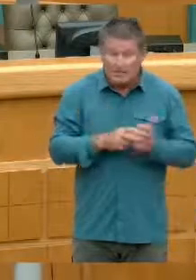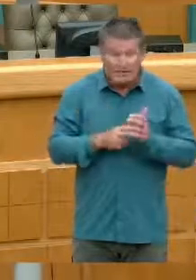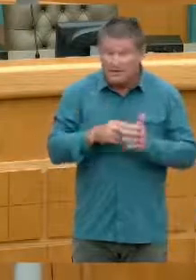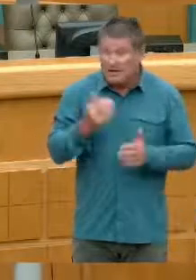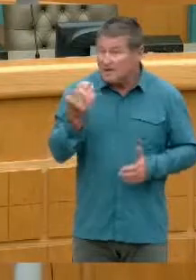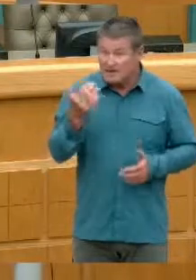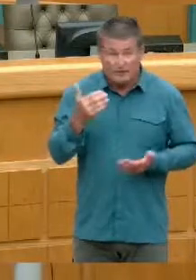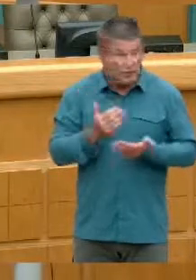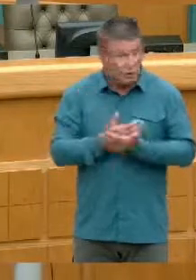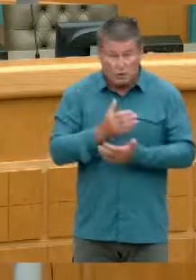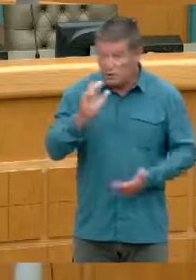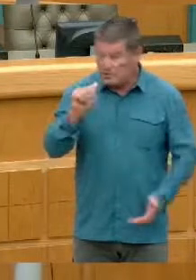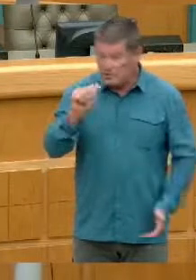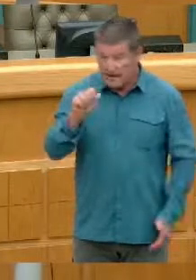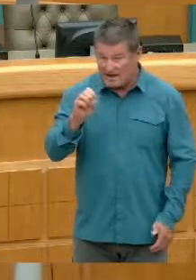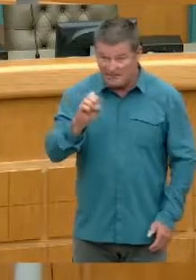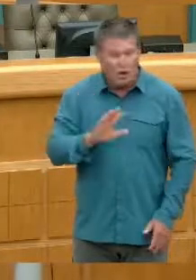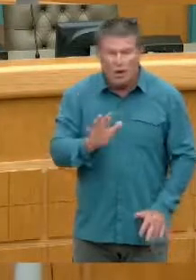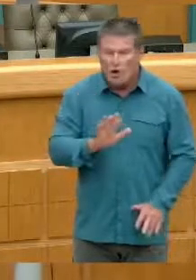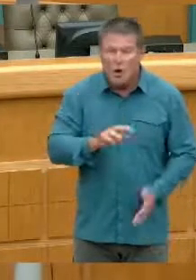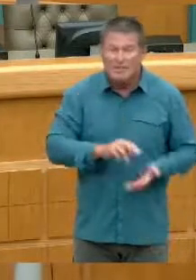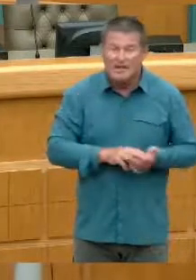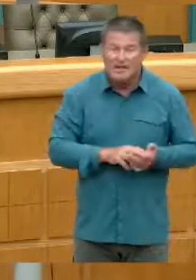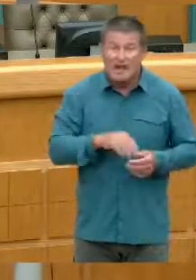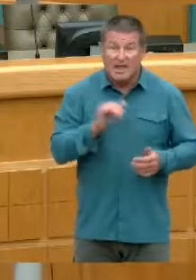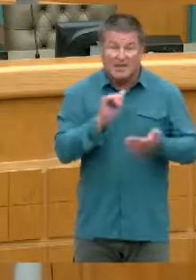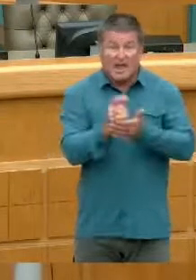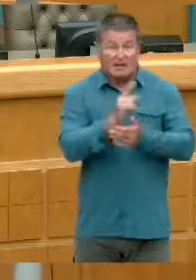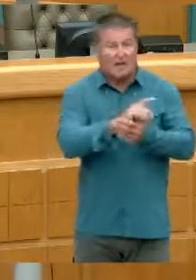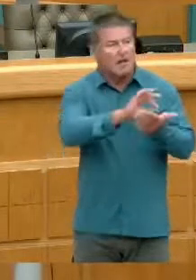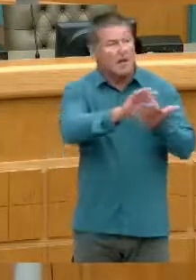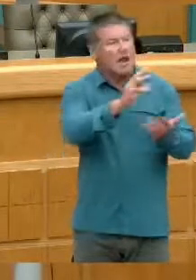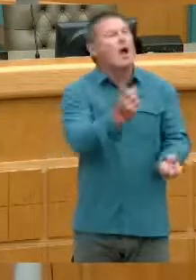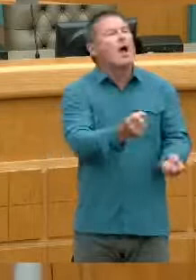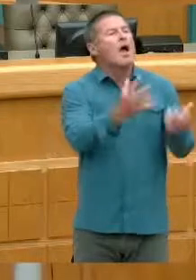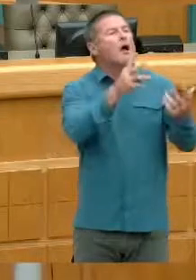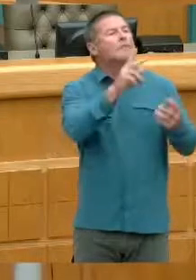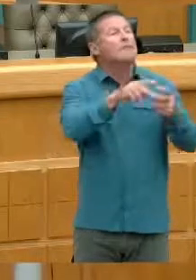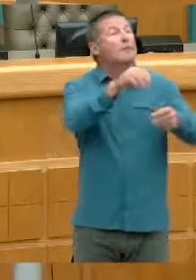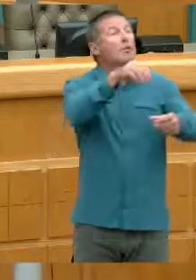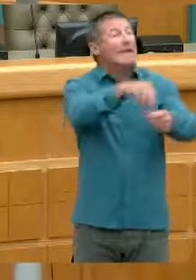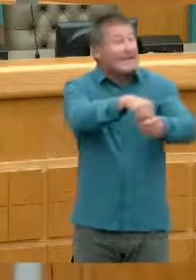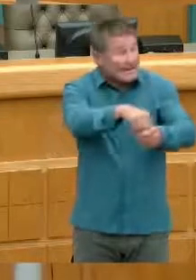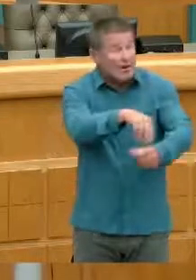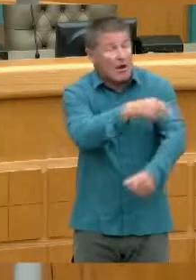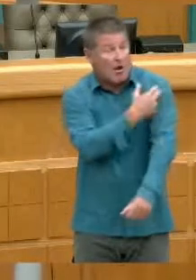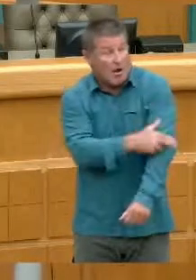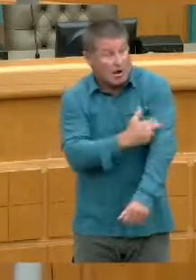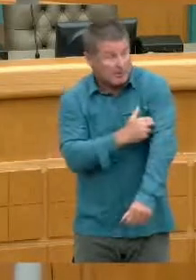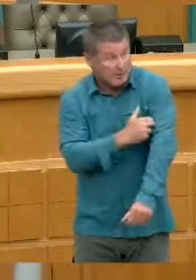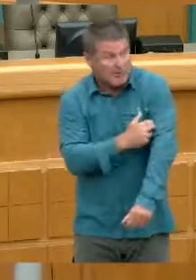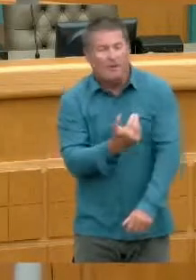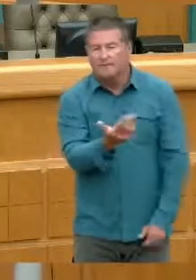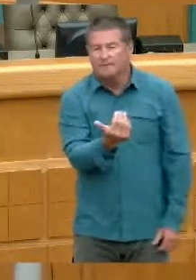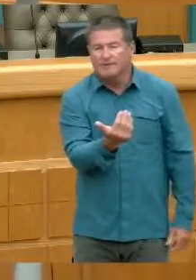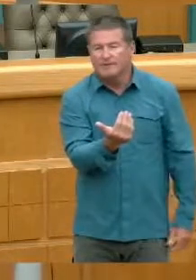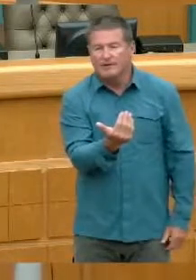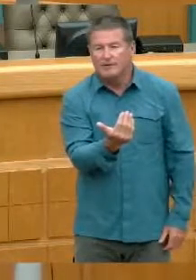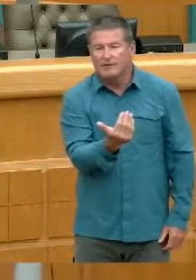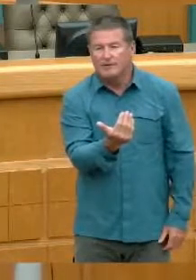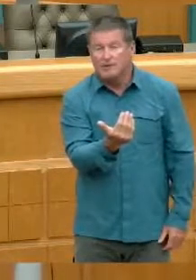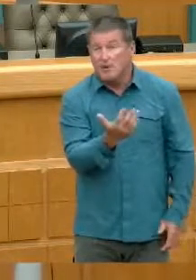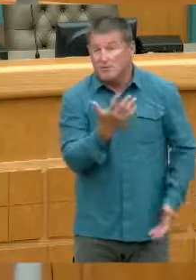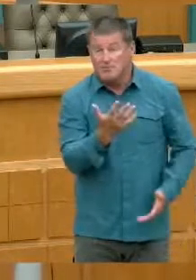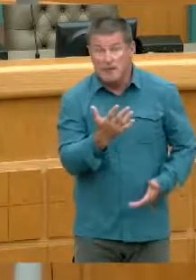new cases on that day. It means that there were 15 people that were already admitted or were admitted that day. They may have also been